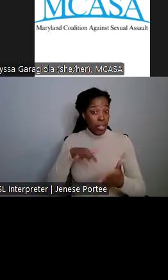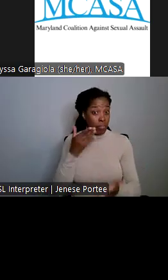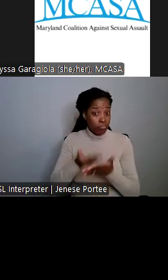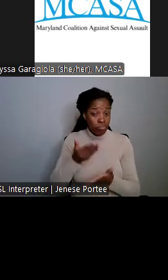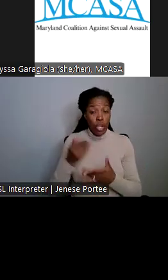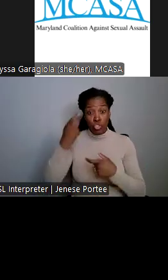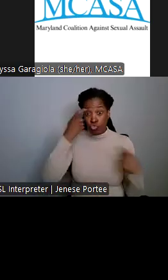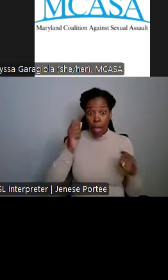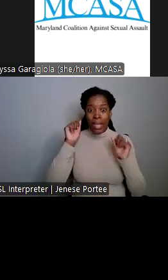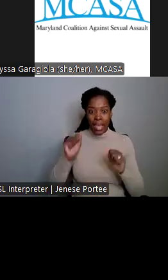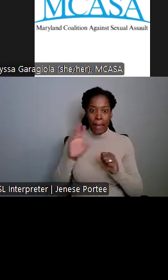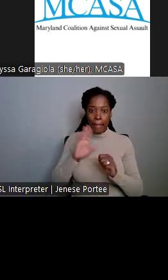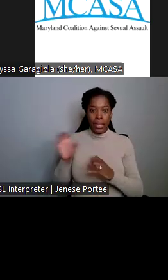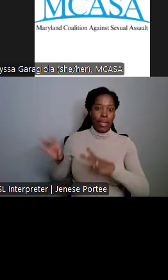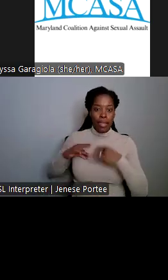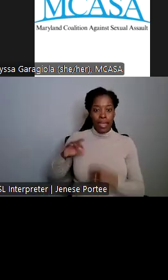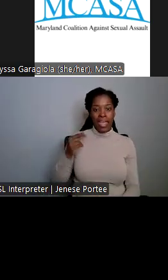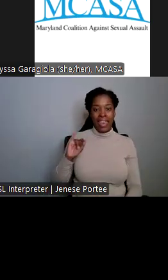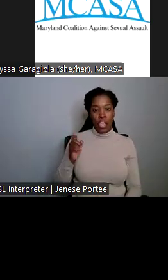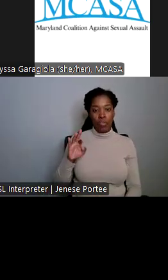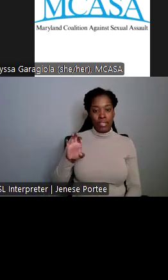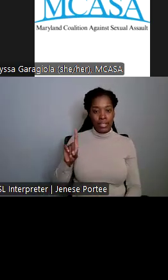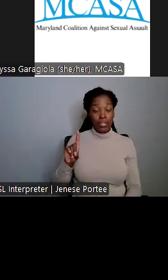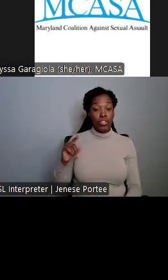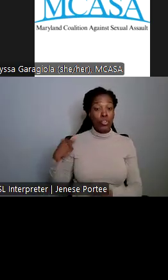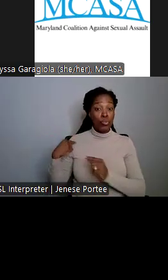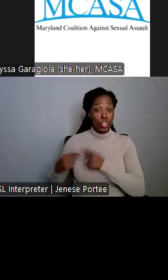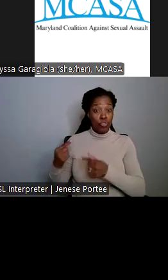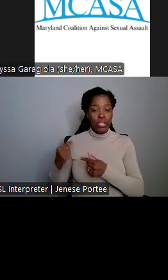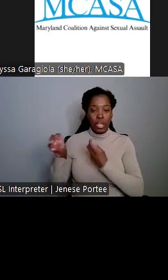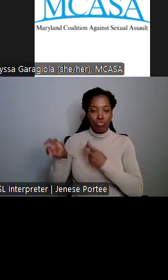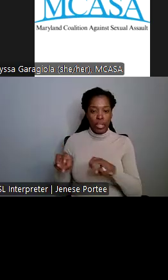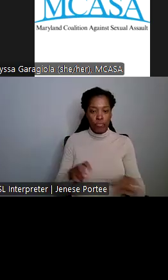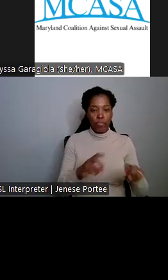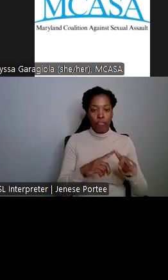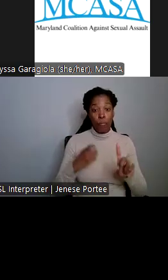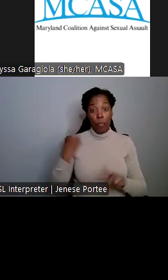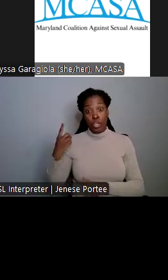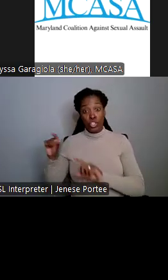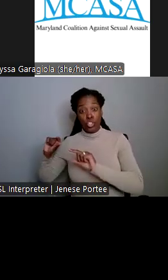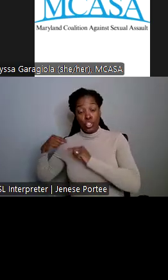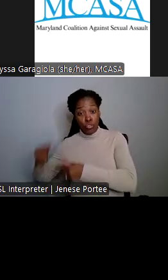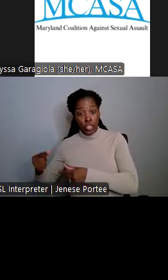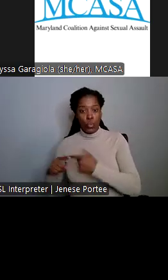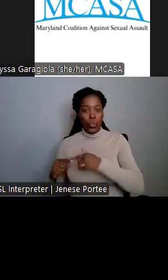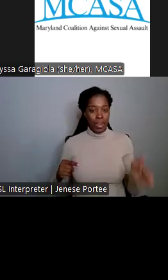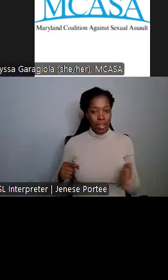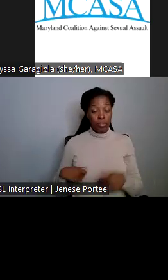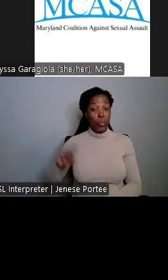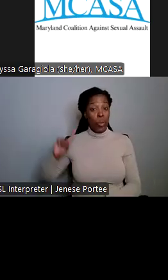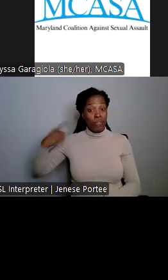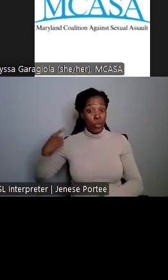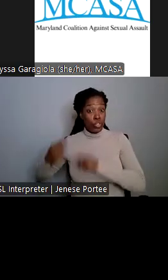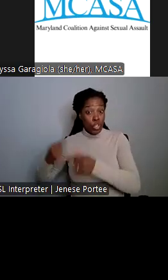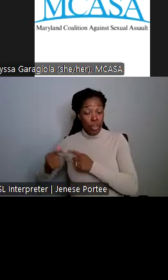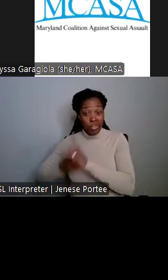one generation to the next. So a first generation trauma survivor can transfer trauma to a second and further generations